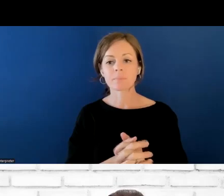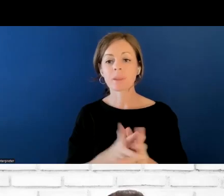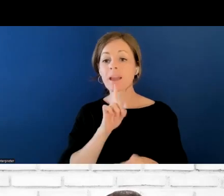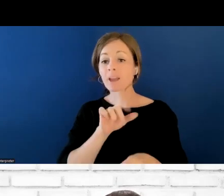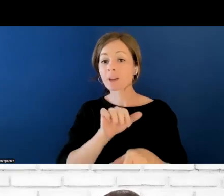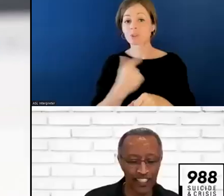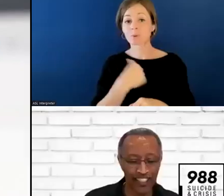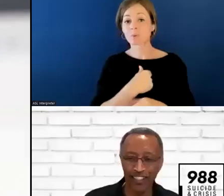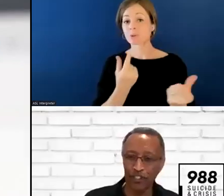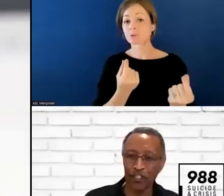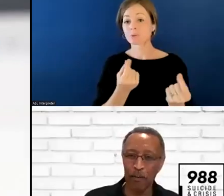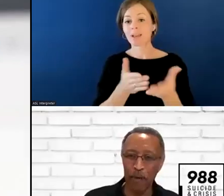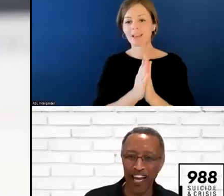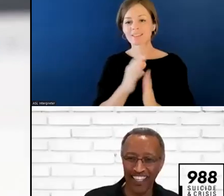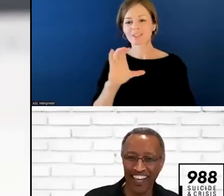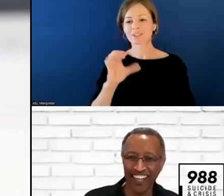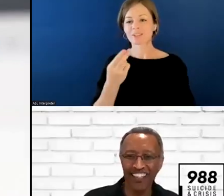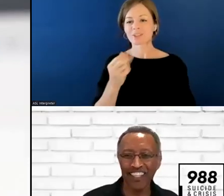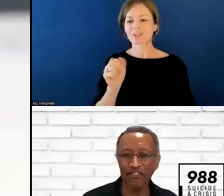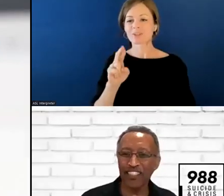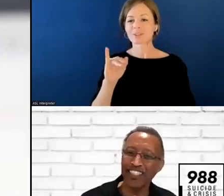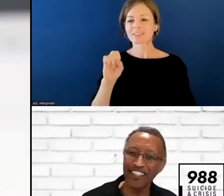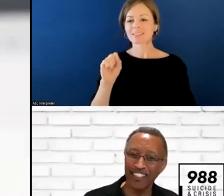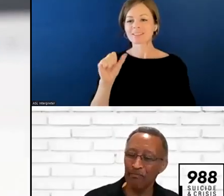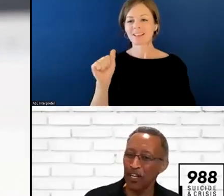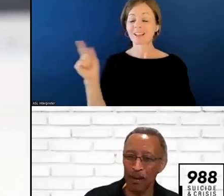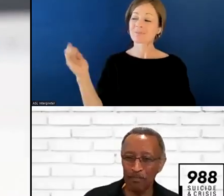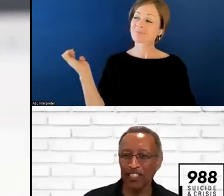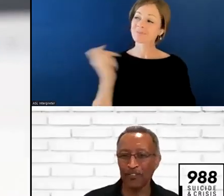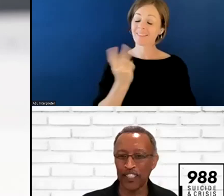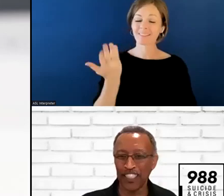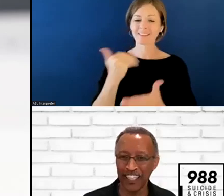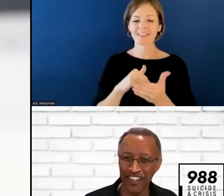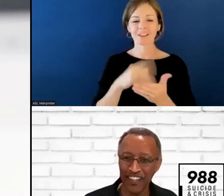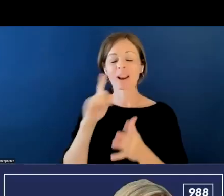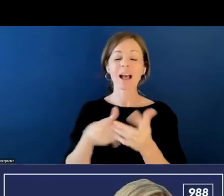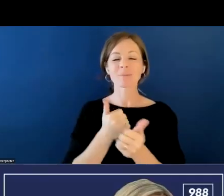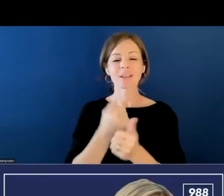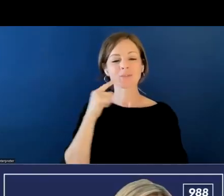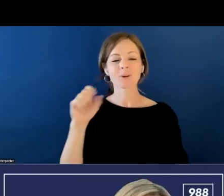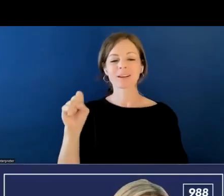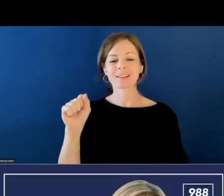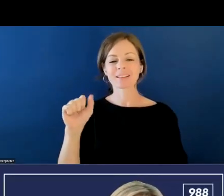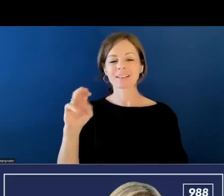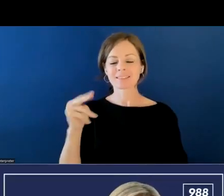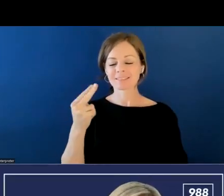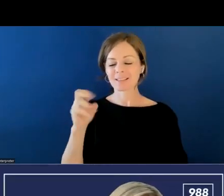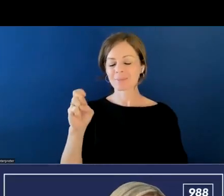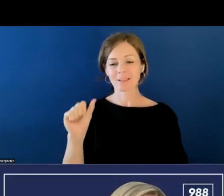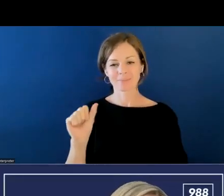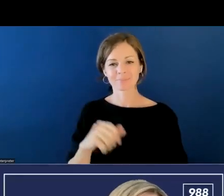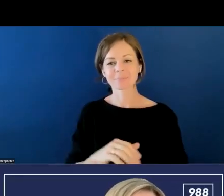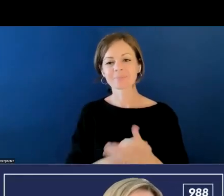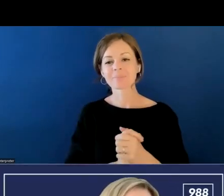and ask for Carissa if she'll come back again and give us the SAMHSA updates for today. Go ahead, Carissa.